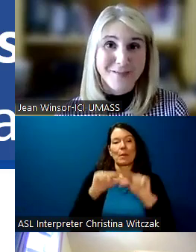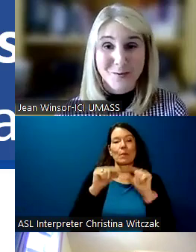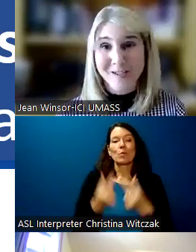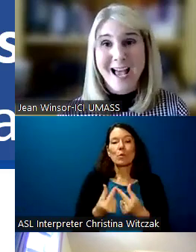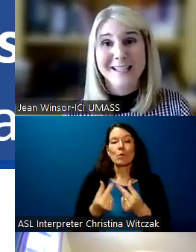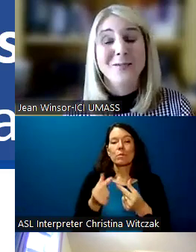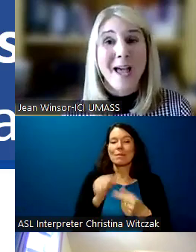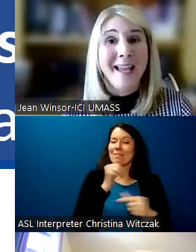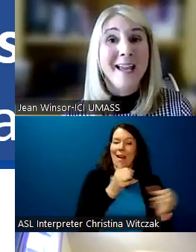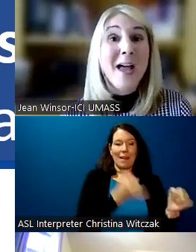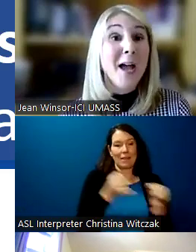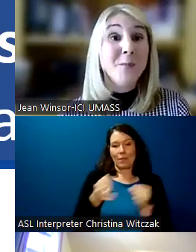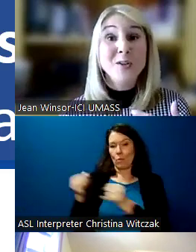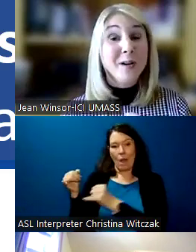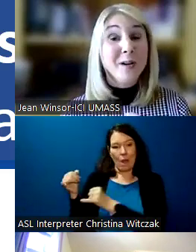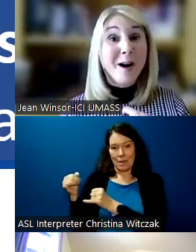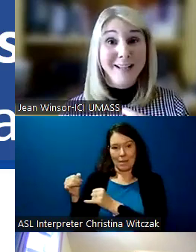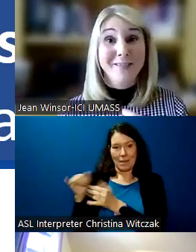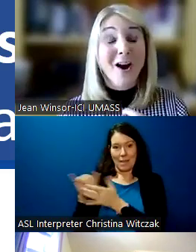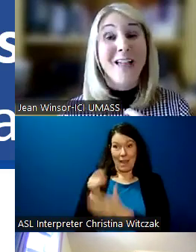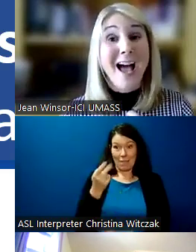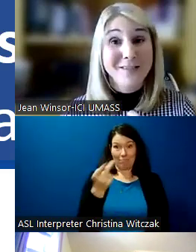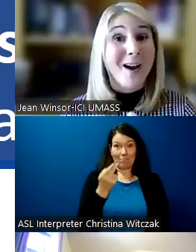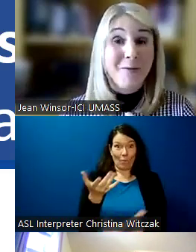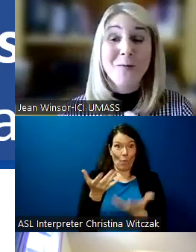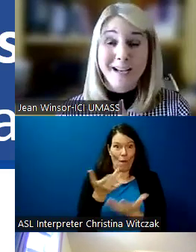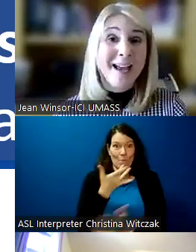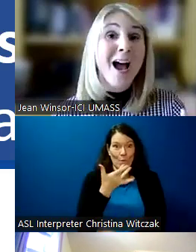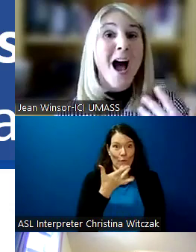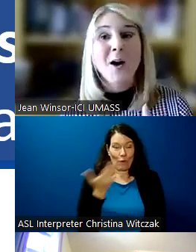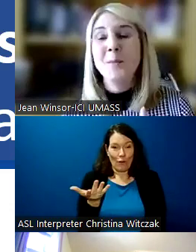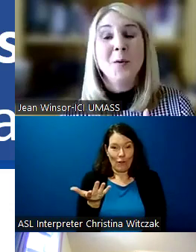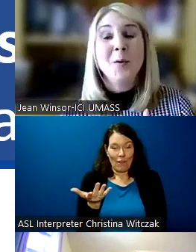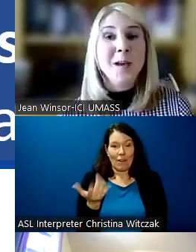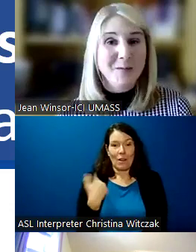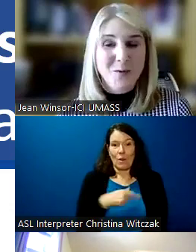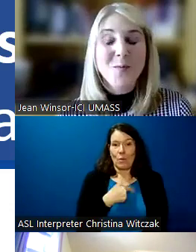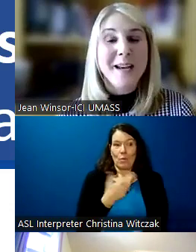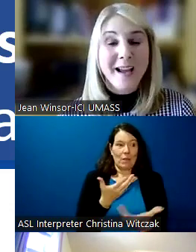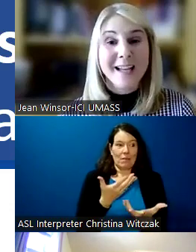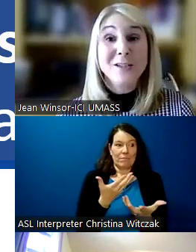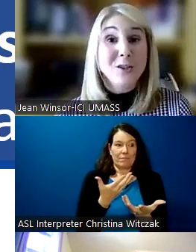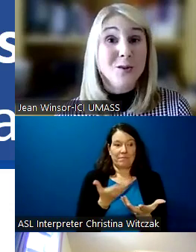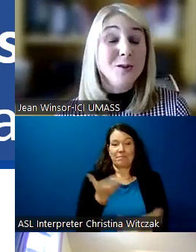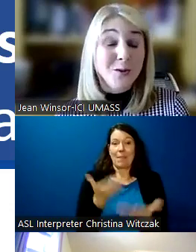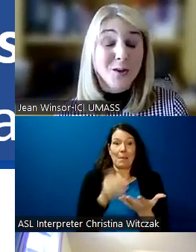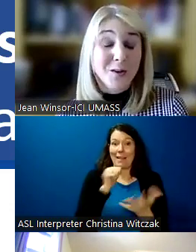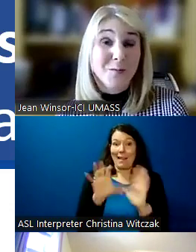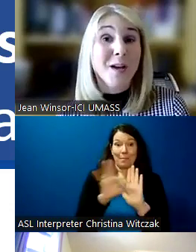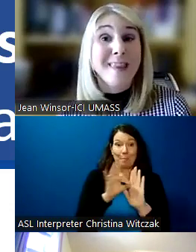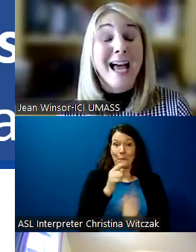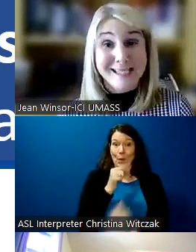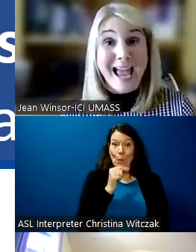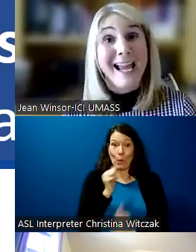not individualized the way in which you and I want to live our lives, right? We want to, you may not get to choose who